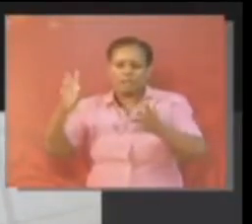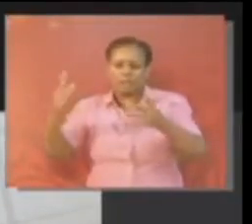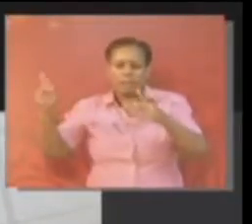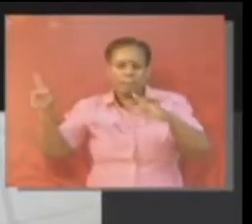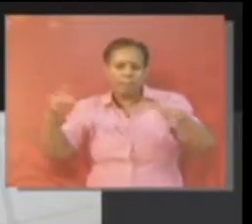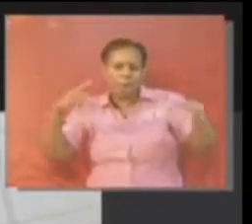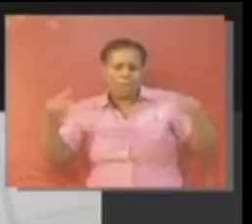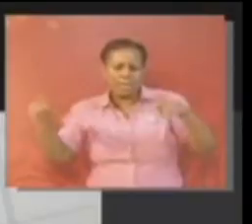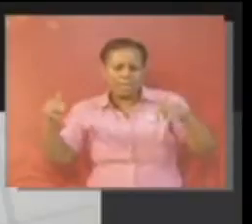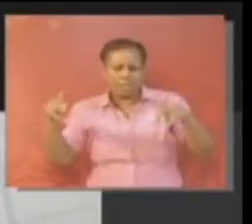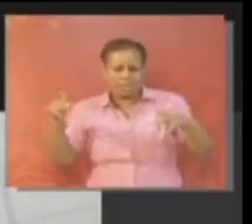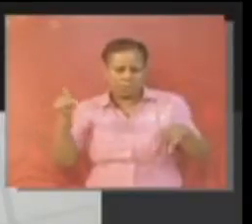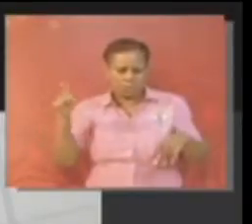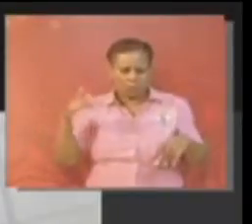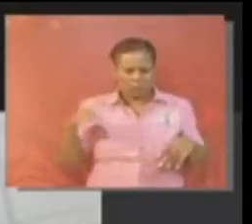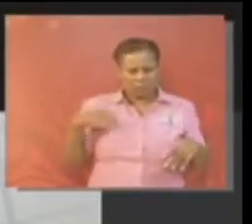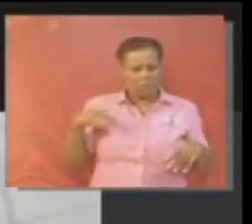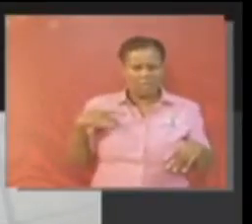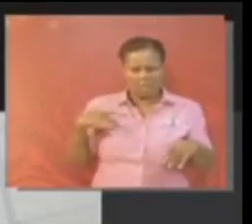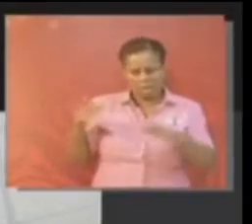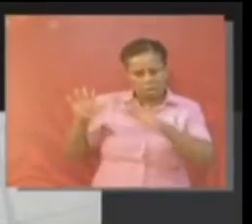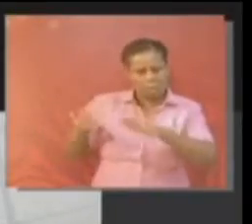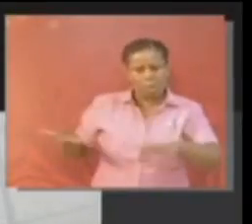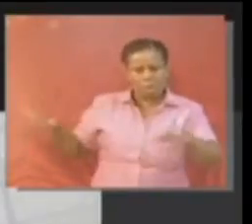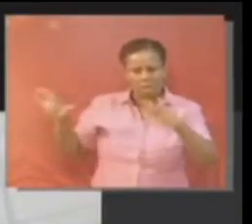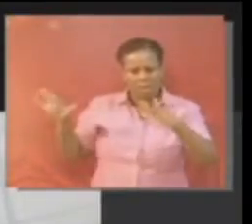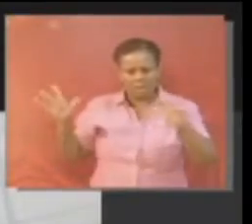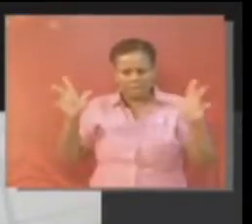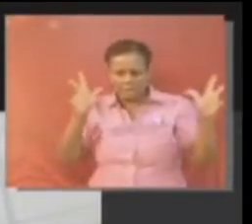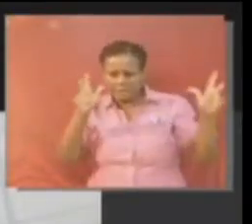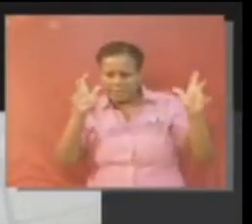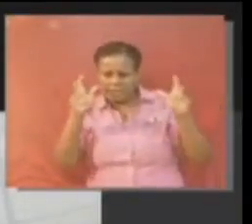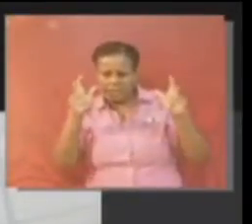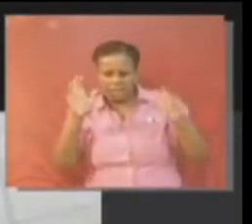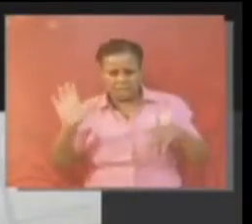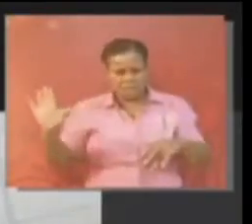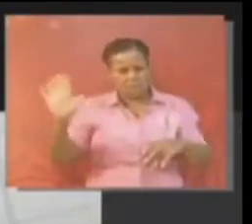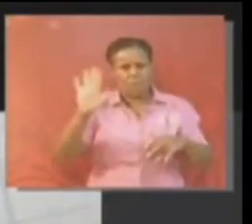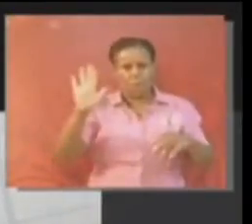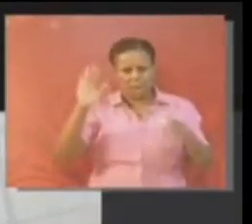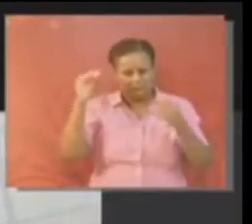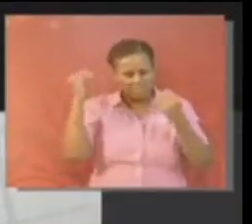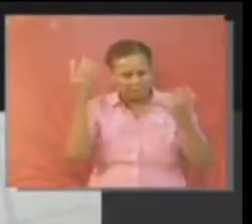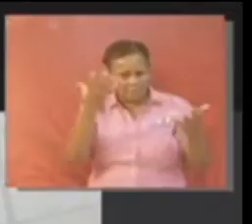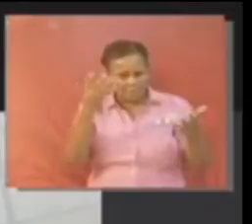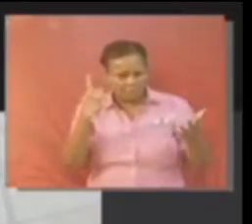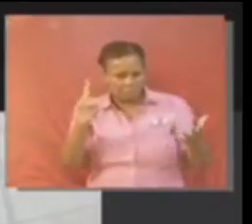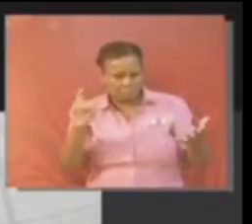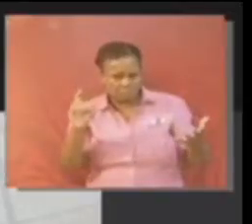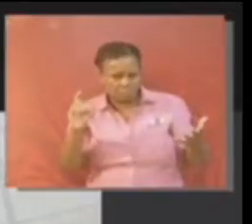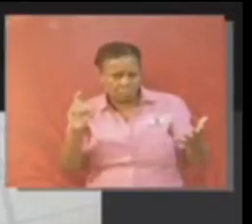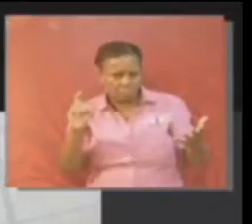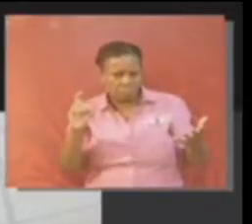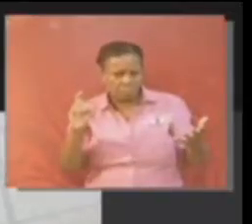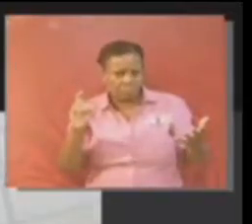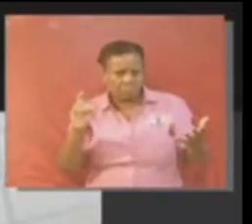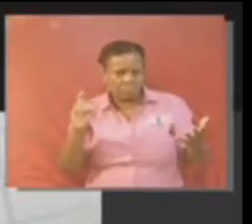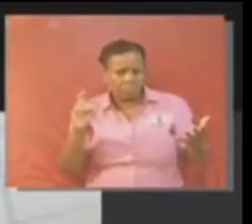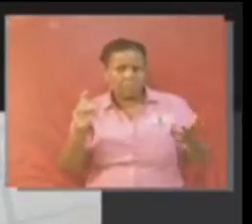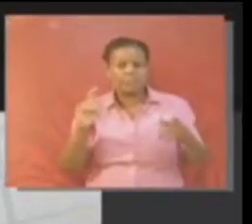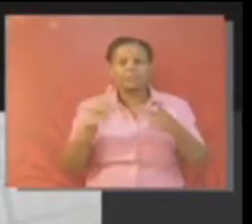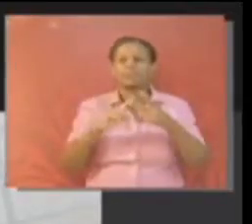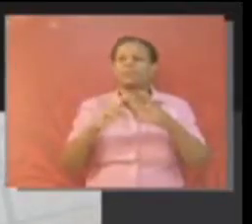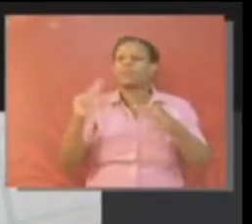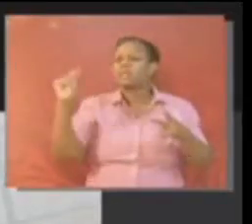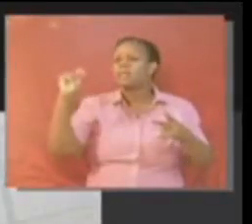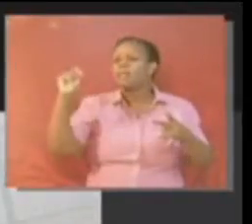message of how we are supposed to behave right now? And specifically in relation to Tobago, you just said